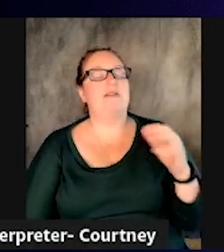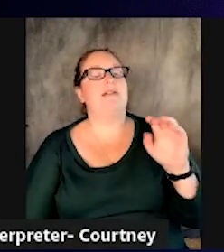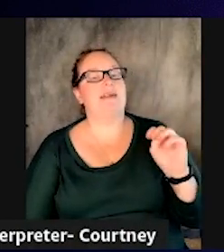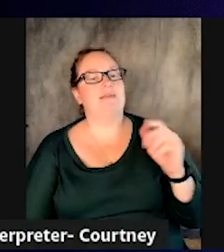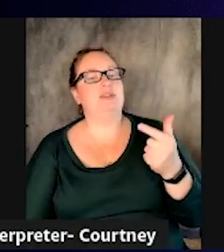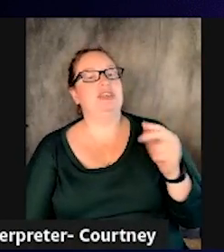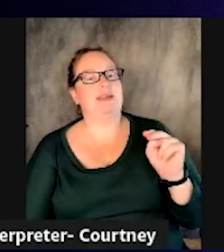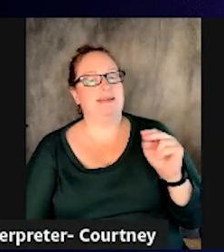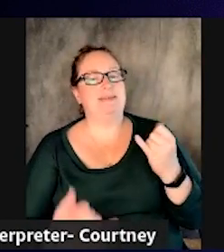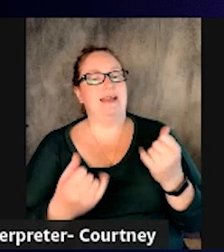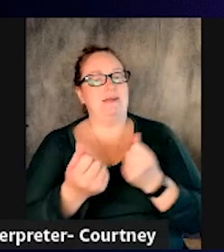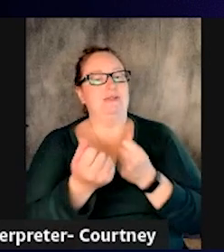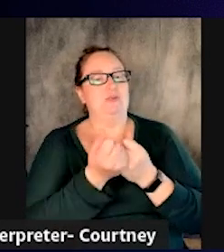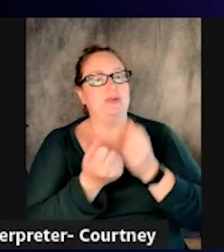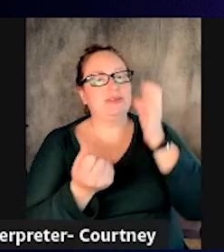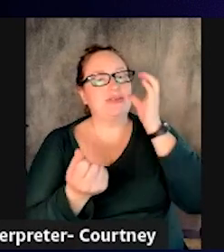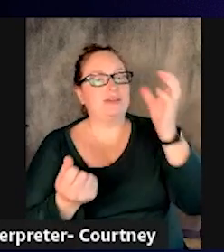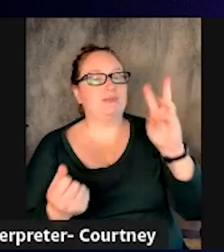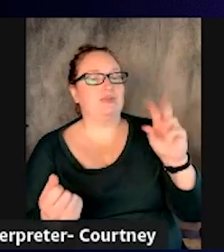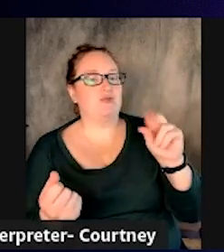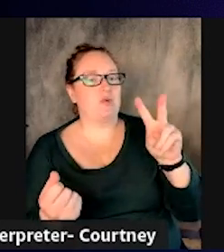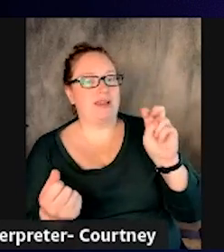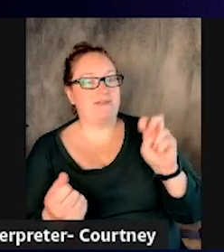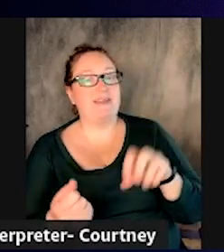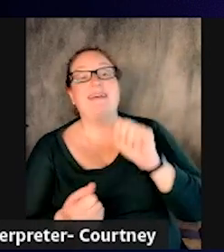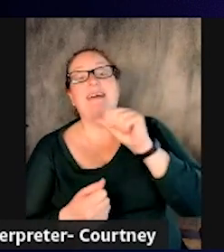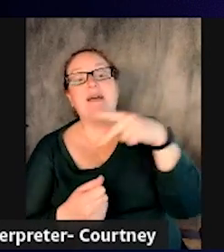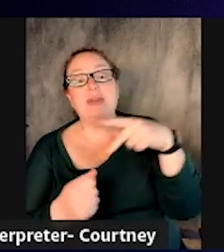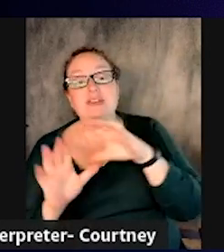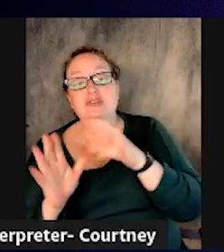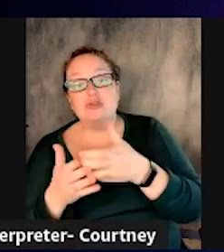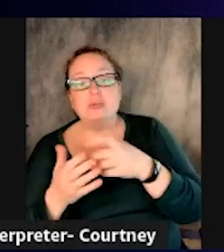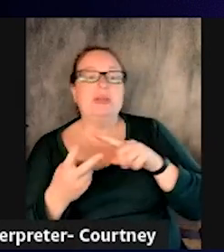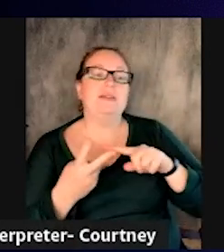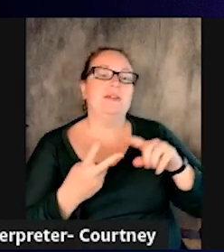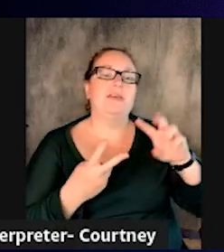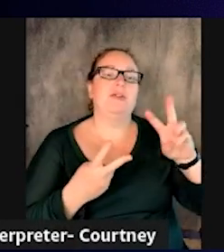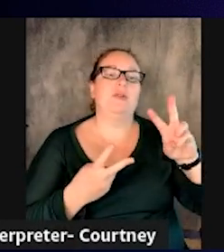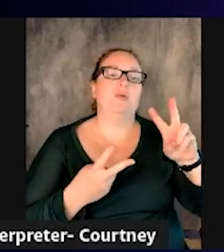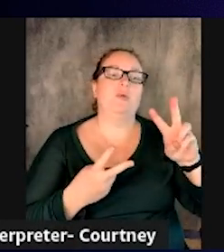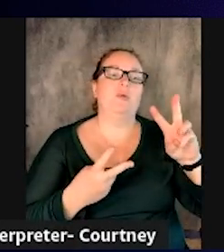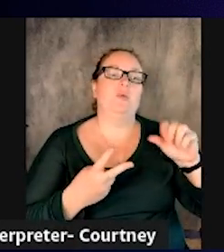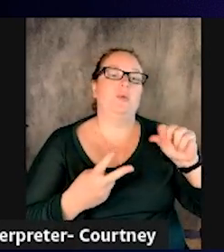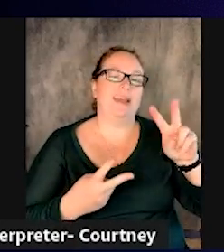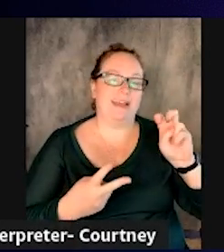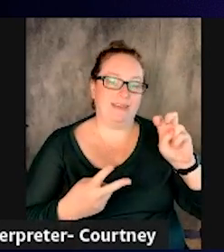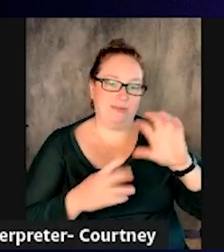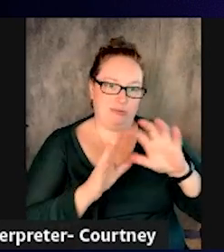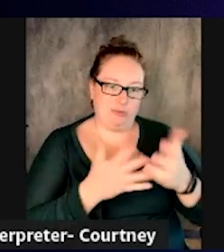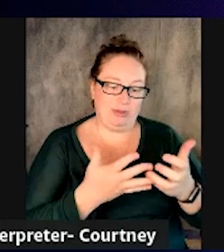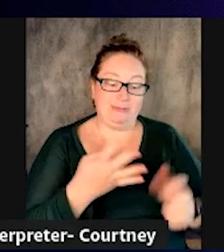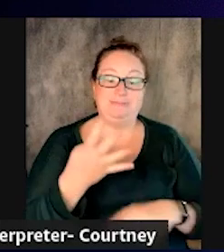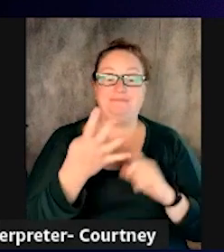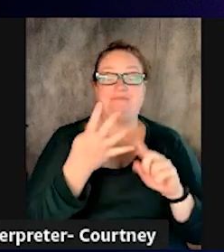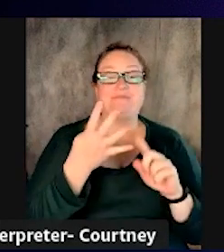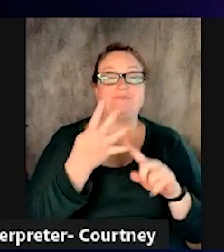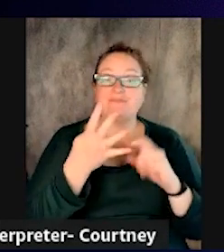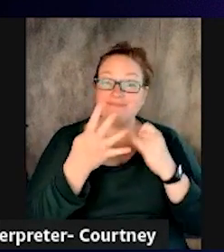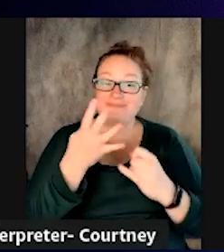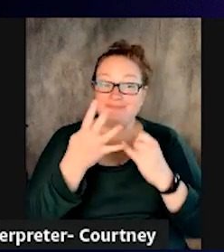of wave. So application grouping and wave grouping. And the final feature that we're launching at